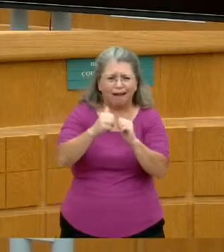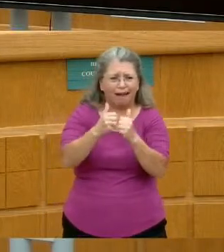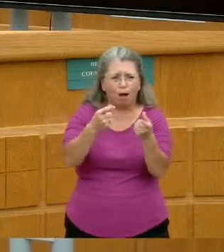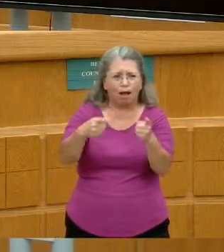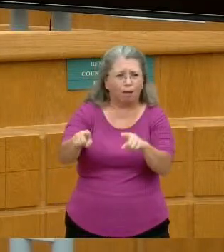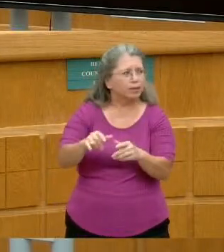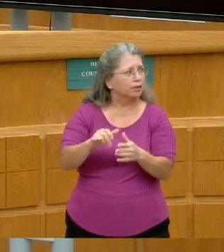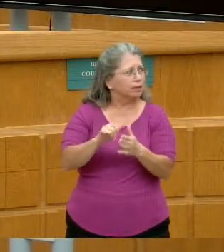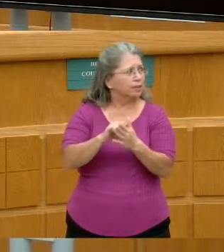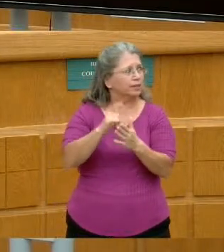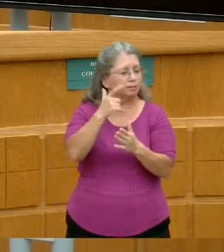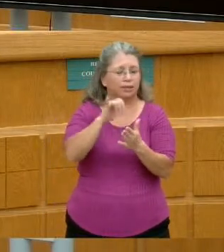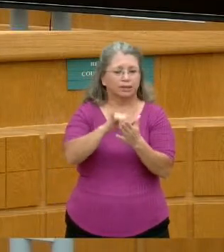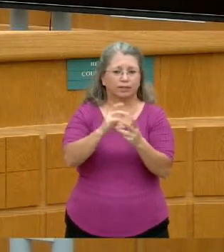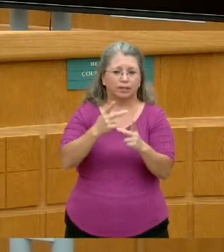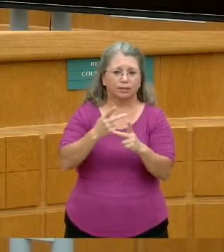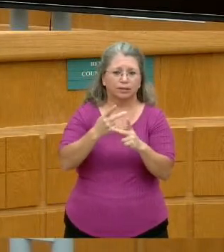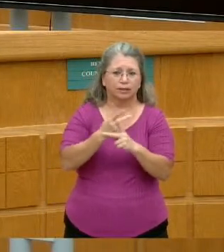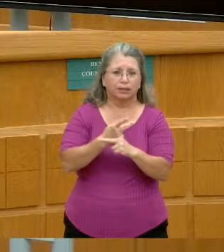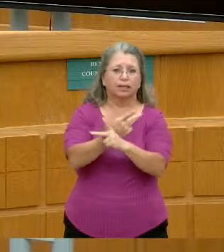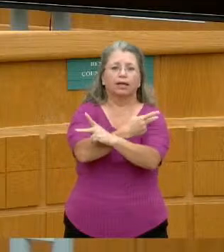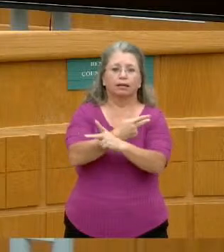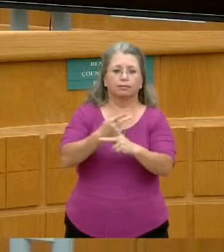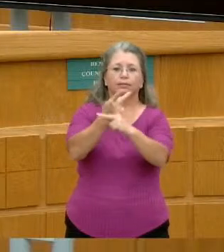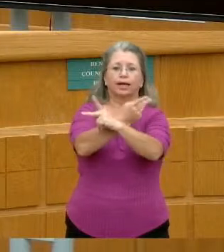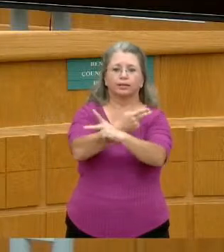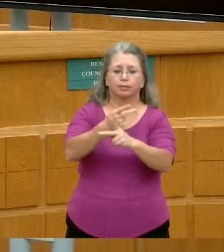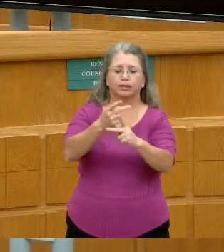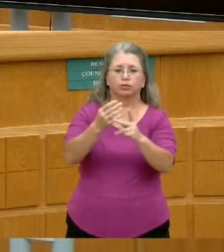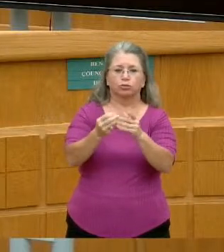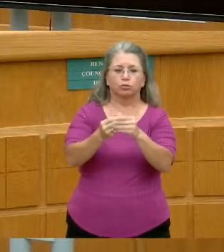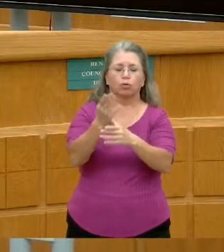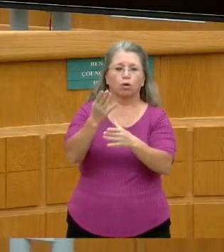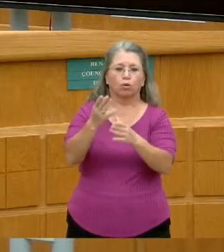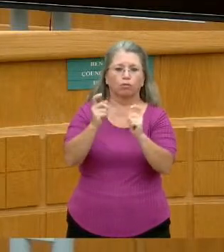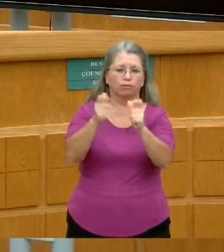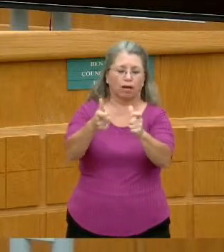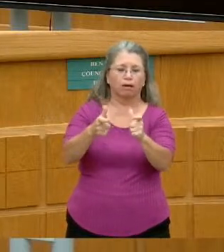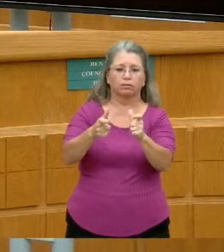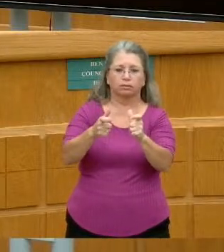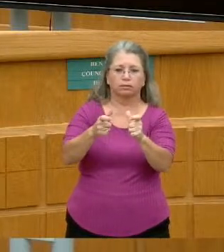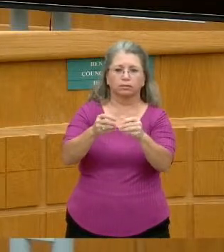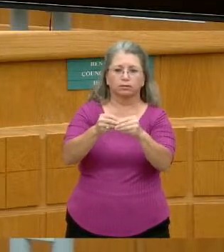growth. It happens really quickly, and that's how we're in the situation that we're in now.